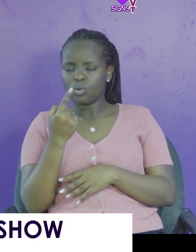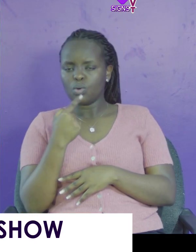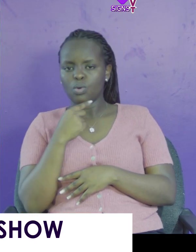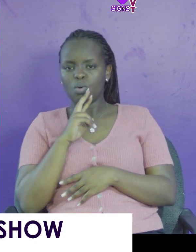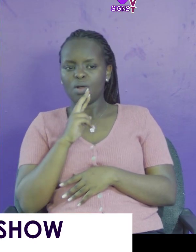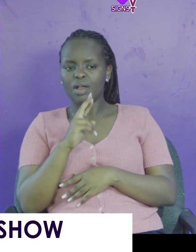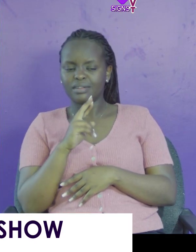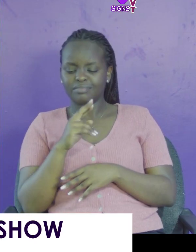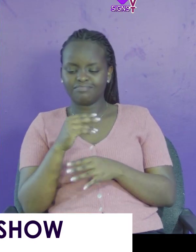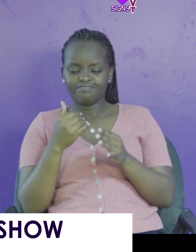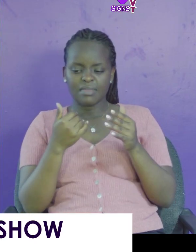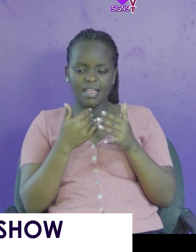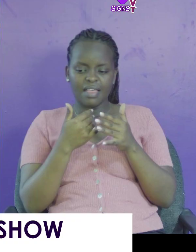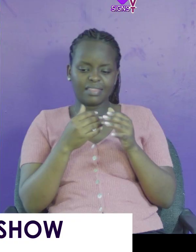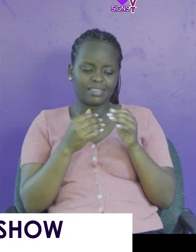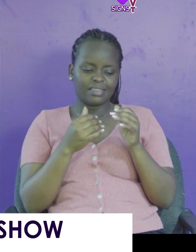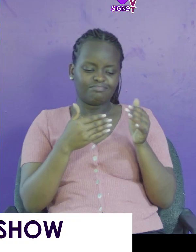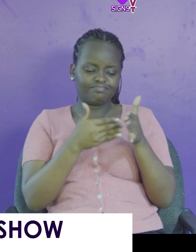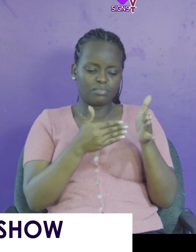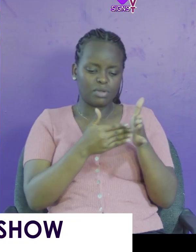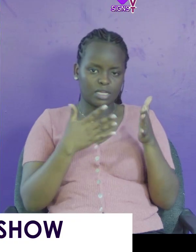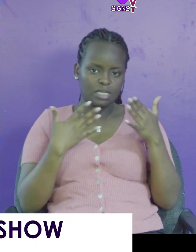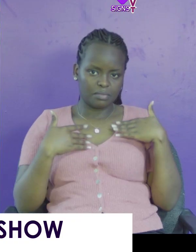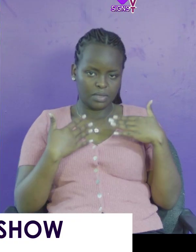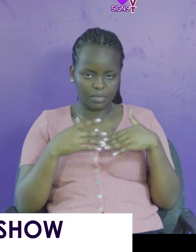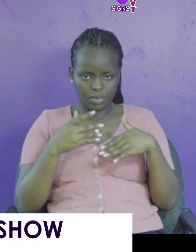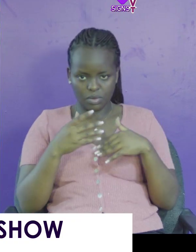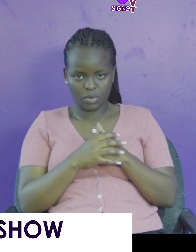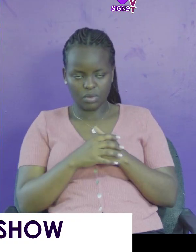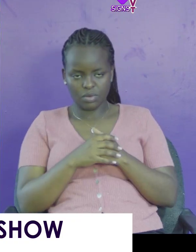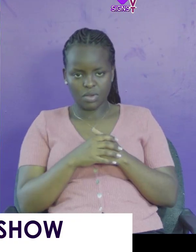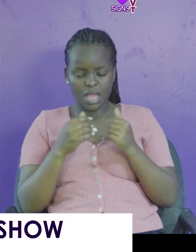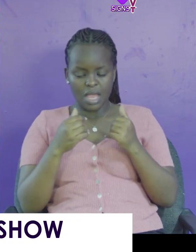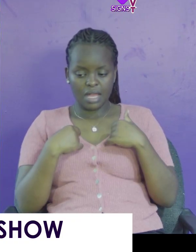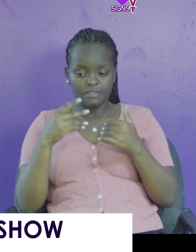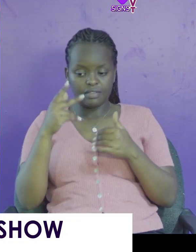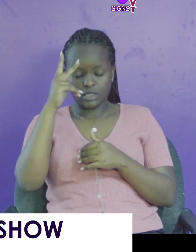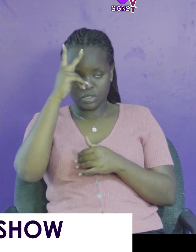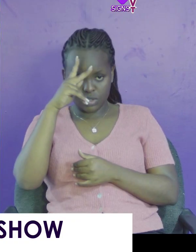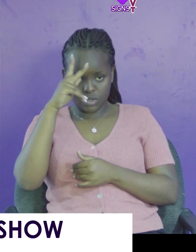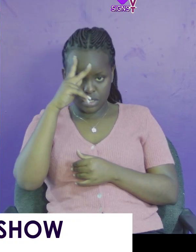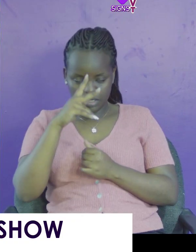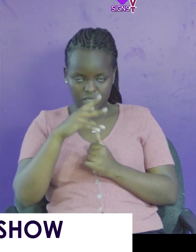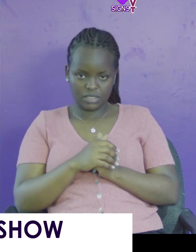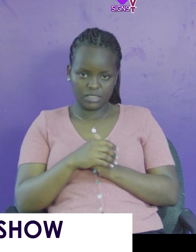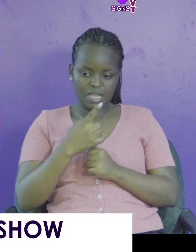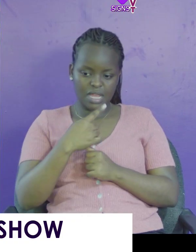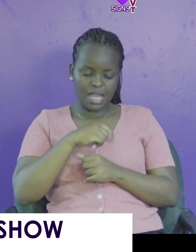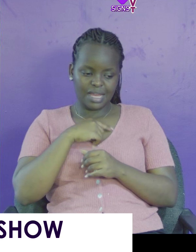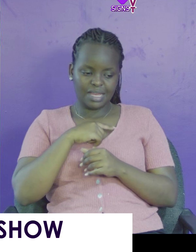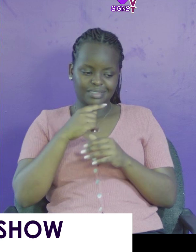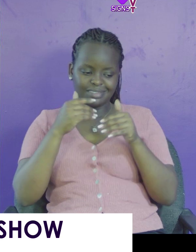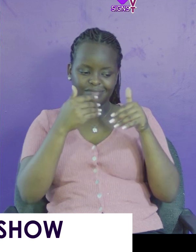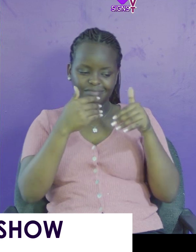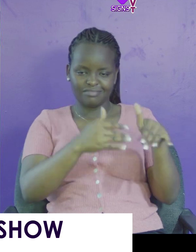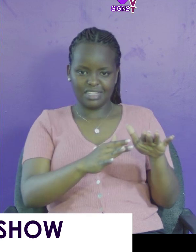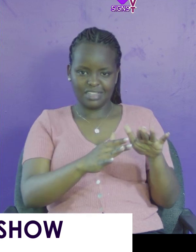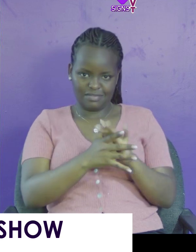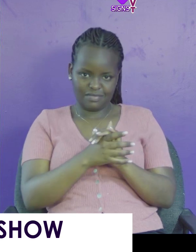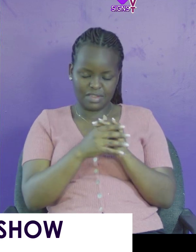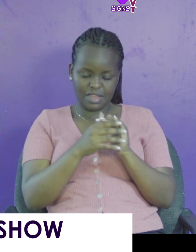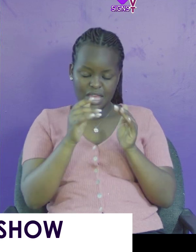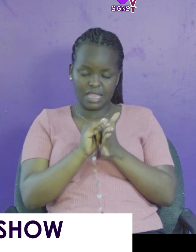was restricting people from having knowledge, that is, we are moving away. And so that is why I'm saying